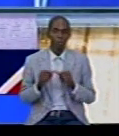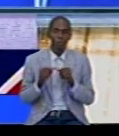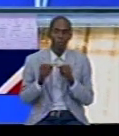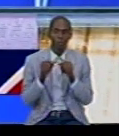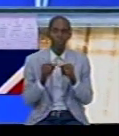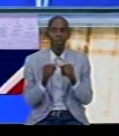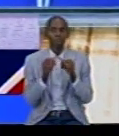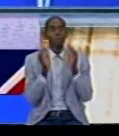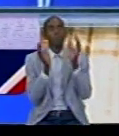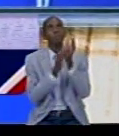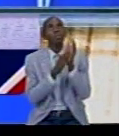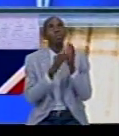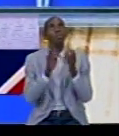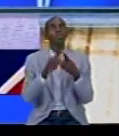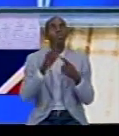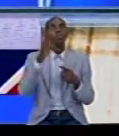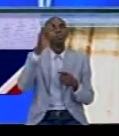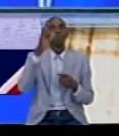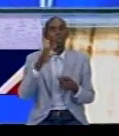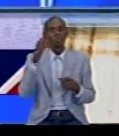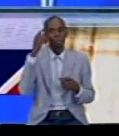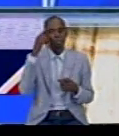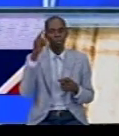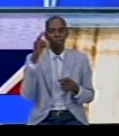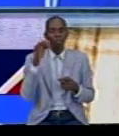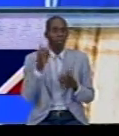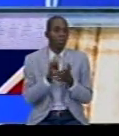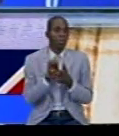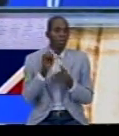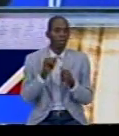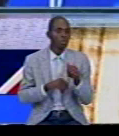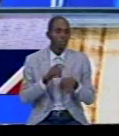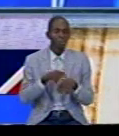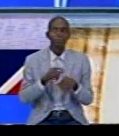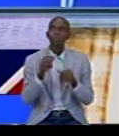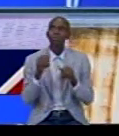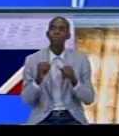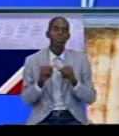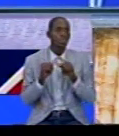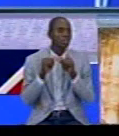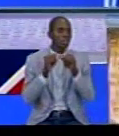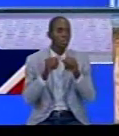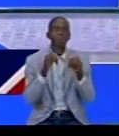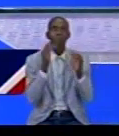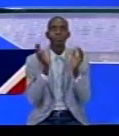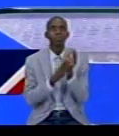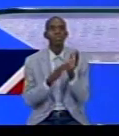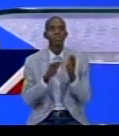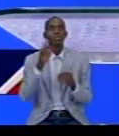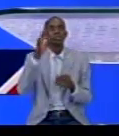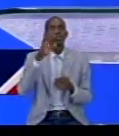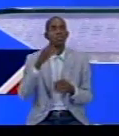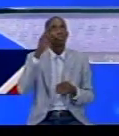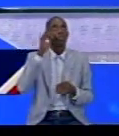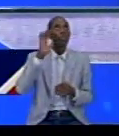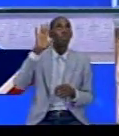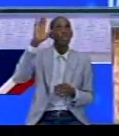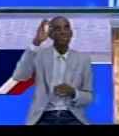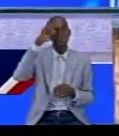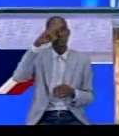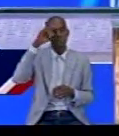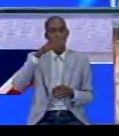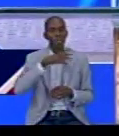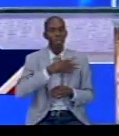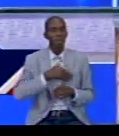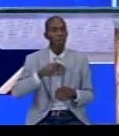perpetual praise to God, that every time perpetually we're praising God for his wisdom and